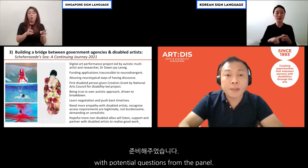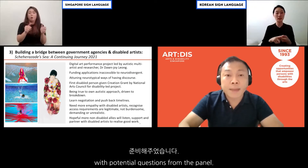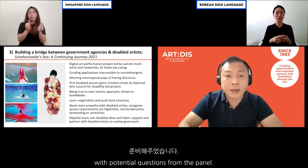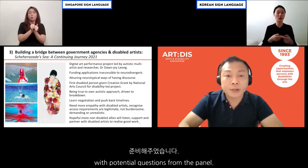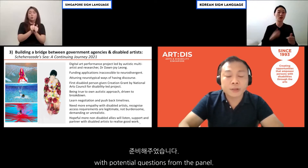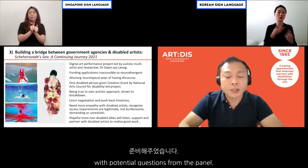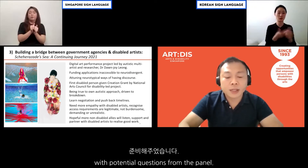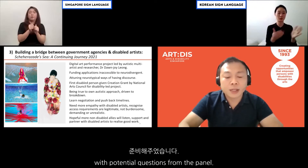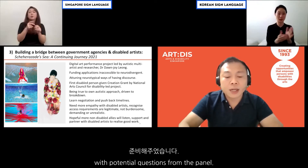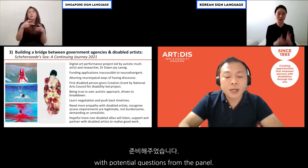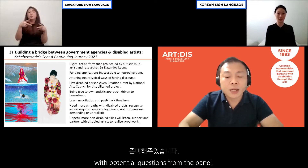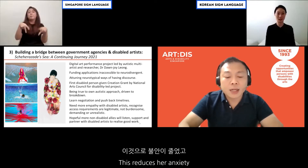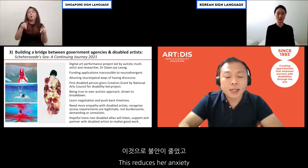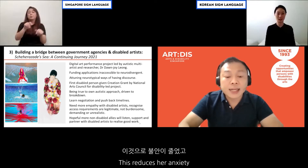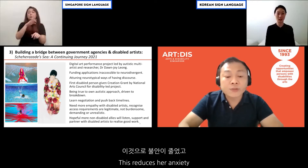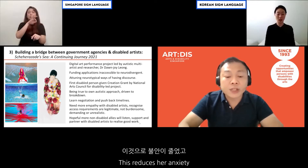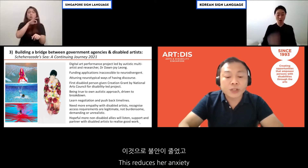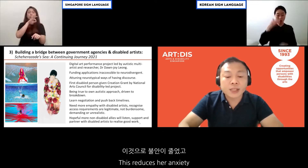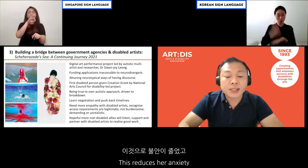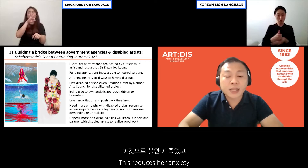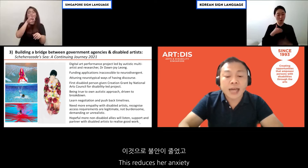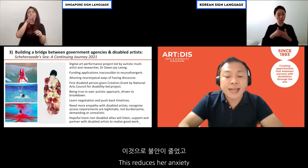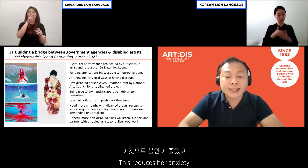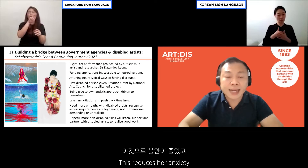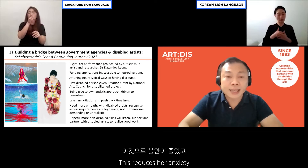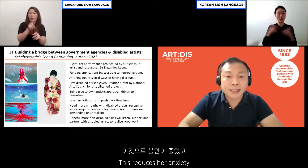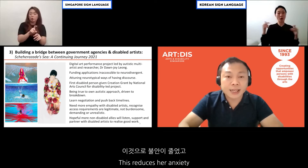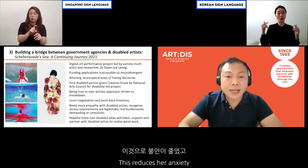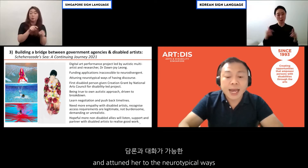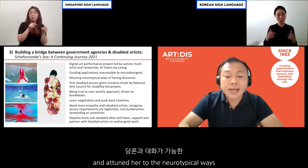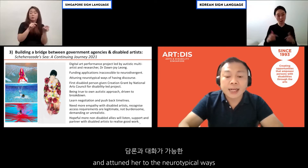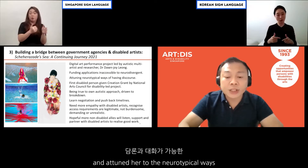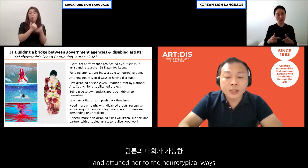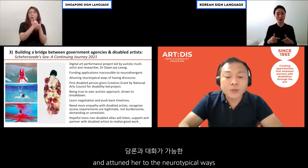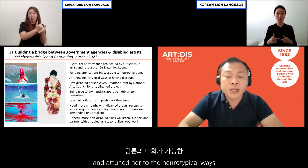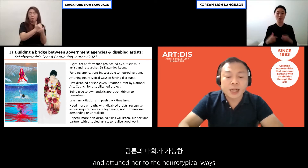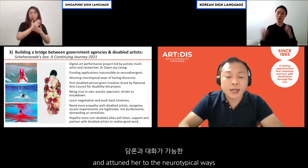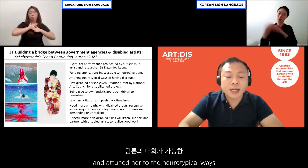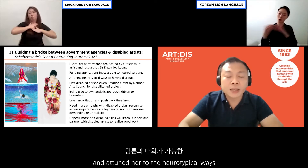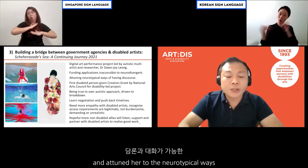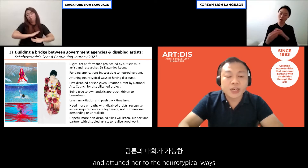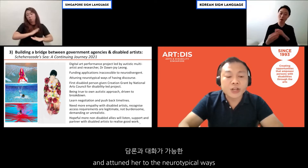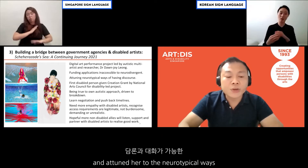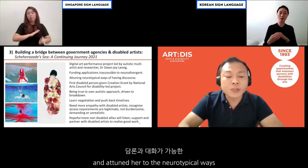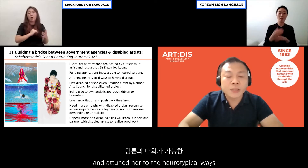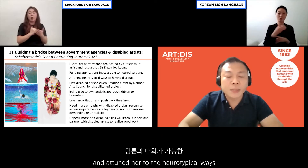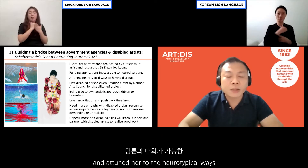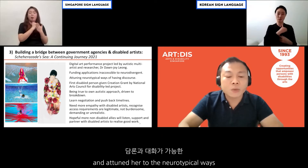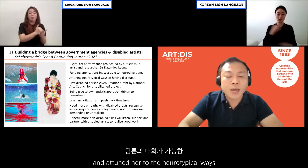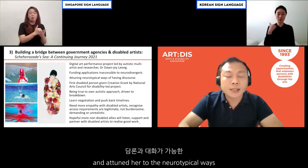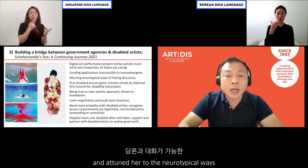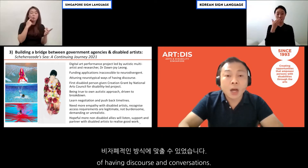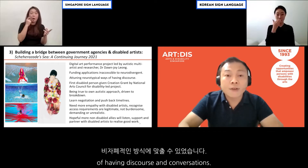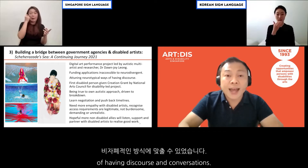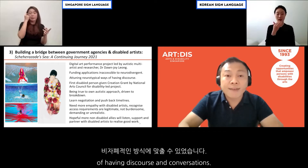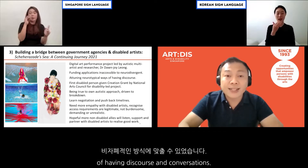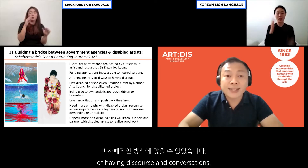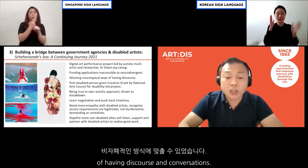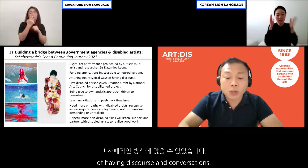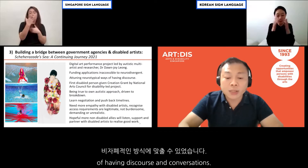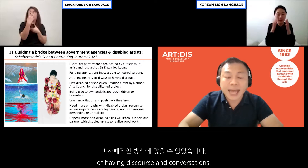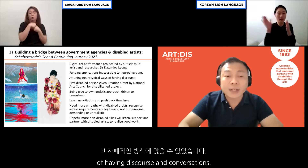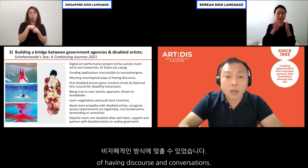from the panel. This reduces her anxiety and attunes her to the neurotypical ways of